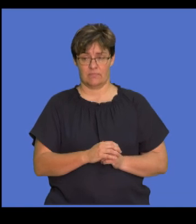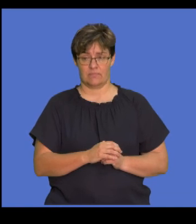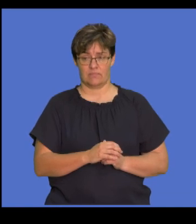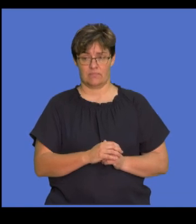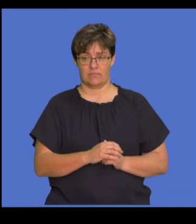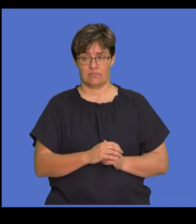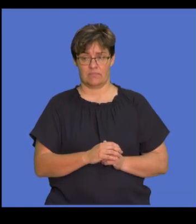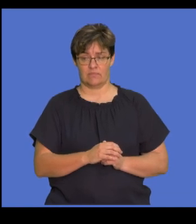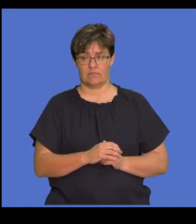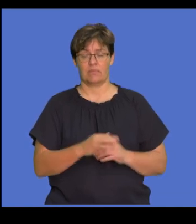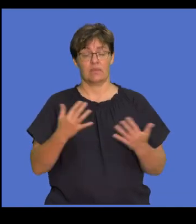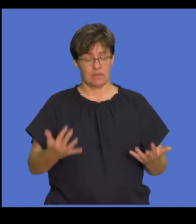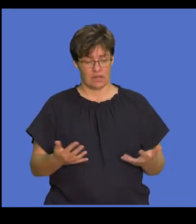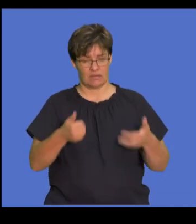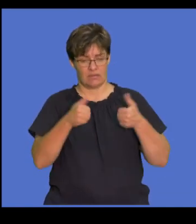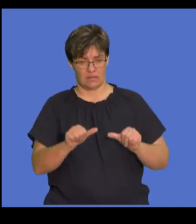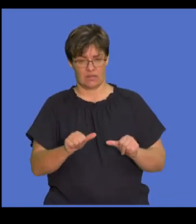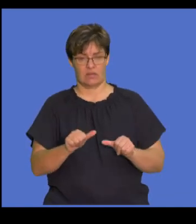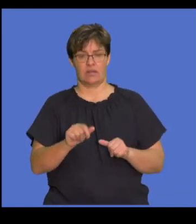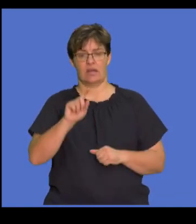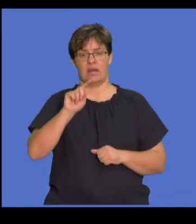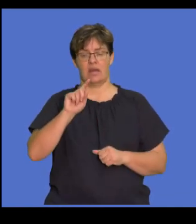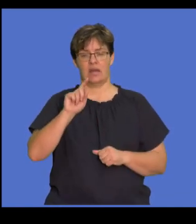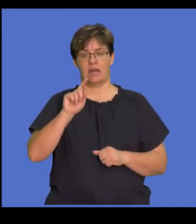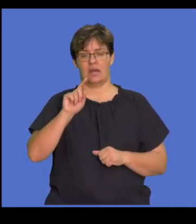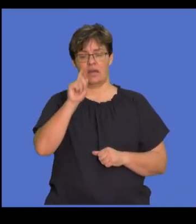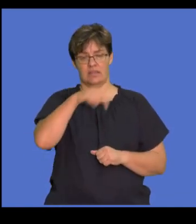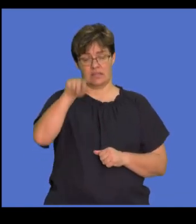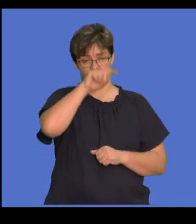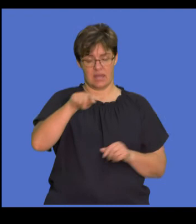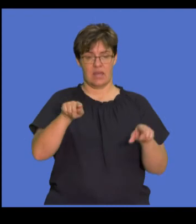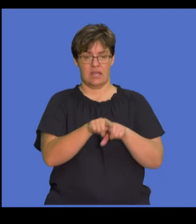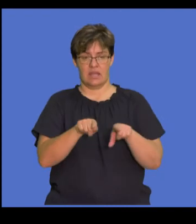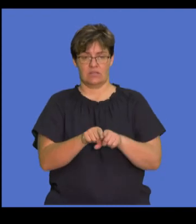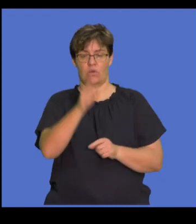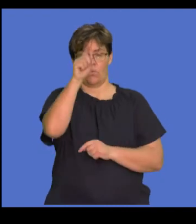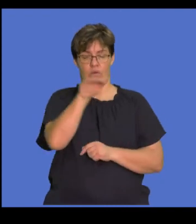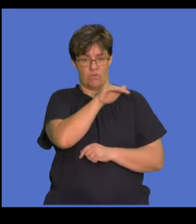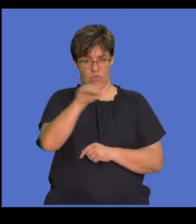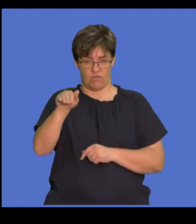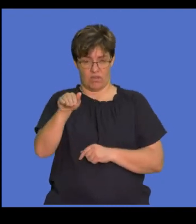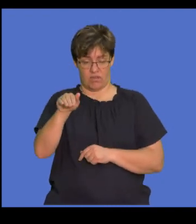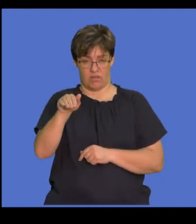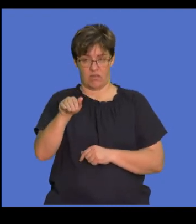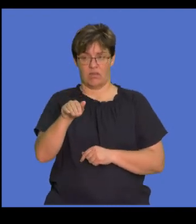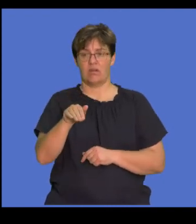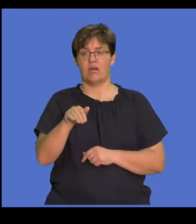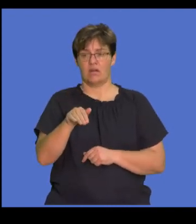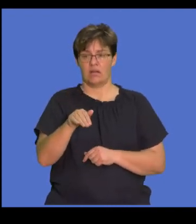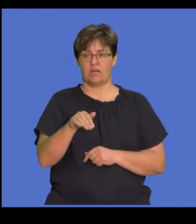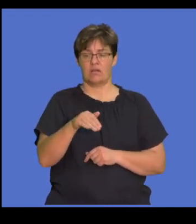1,23. 1,23, sorry about that. And then my theta will be equals to 1